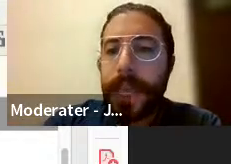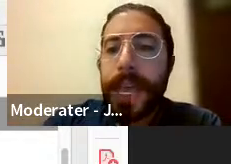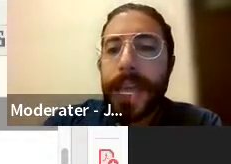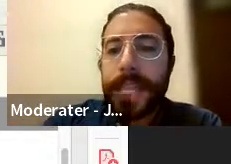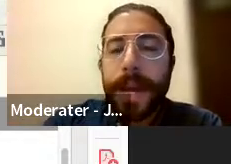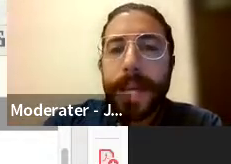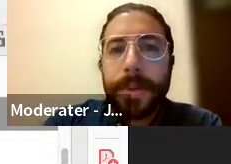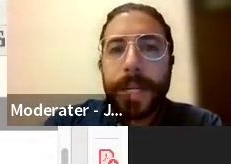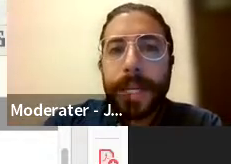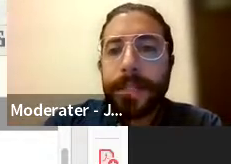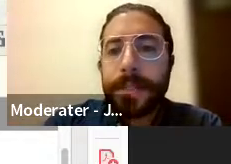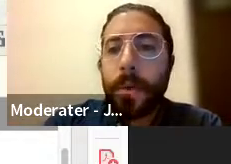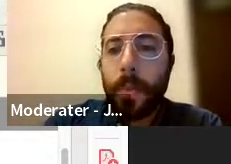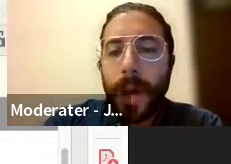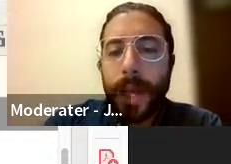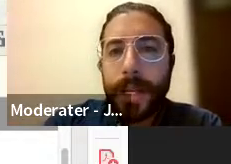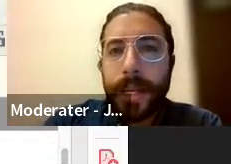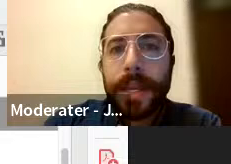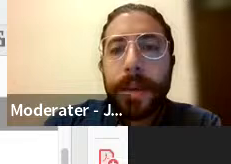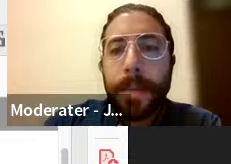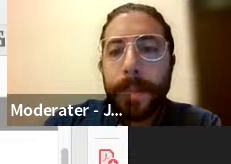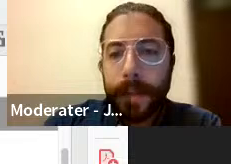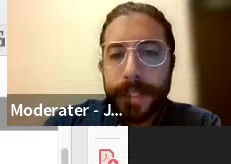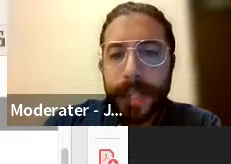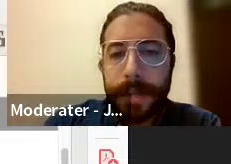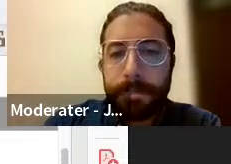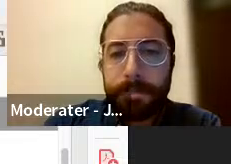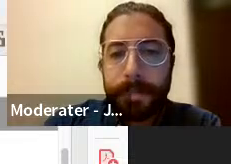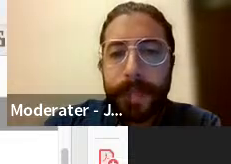618-237-7396. And the password is #.